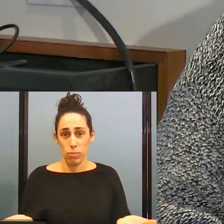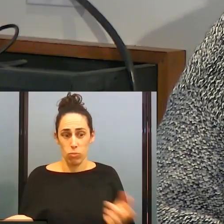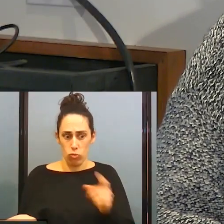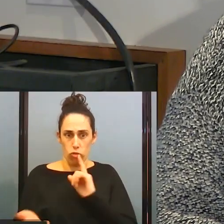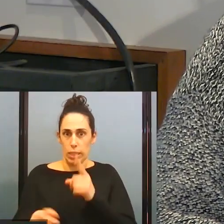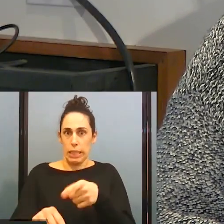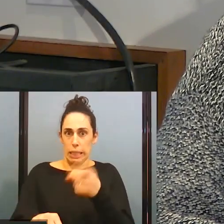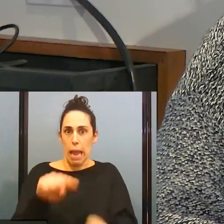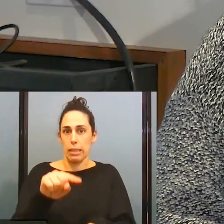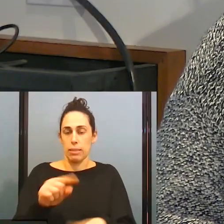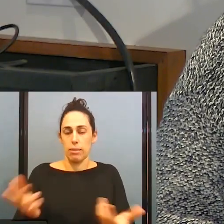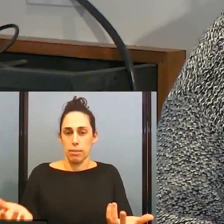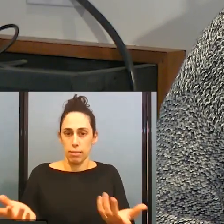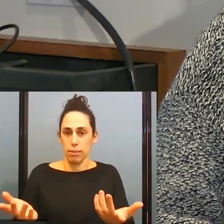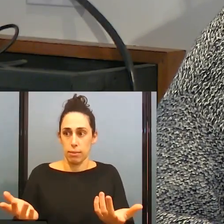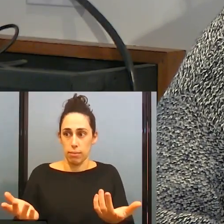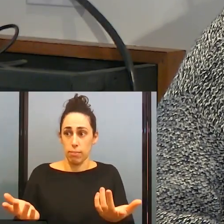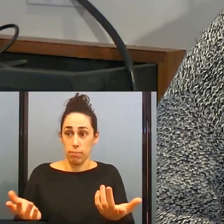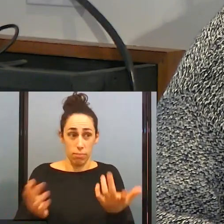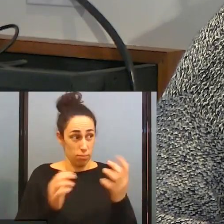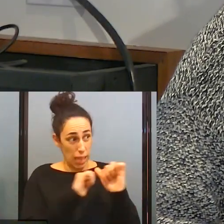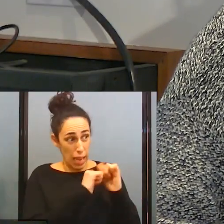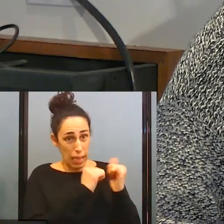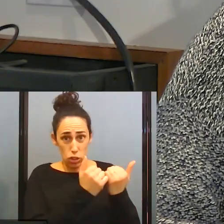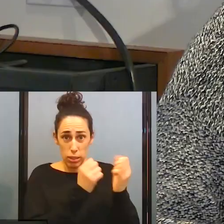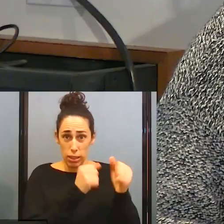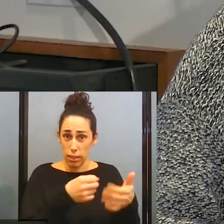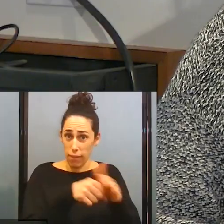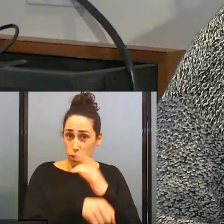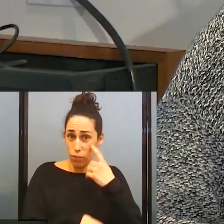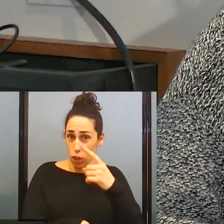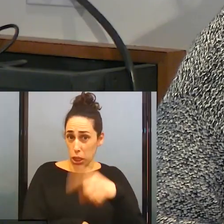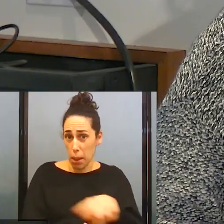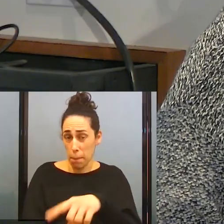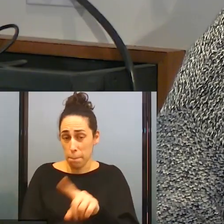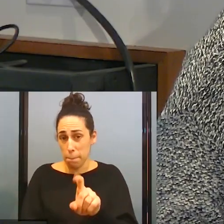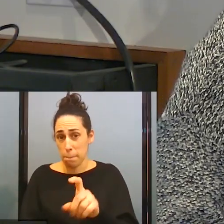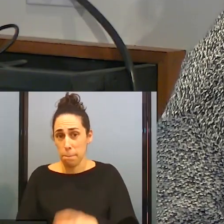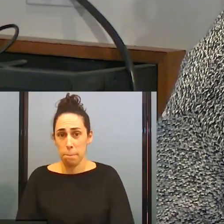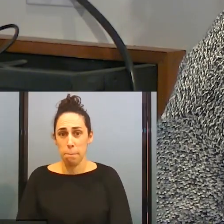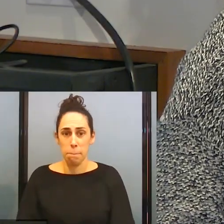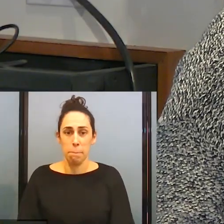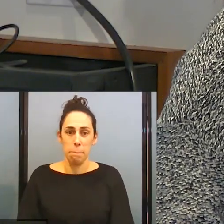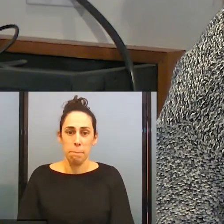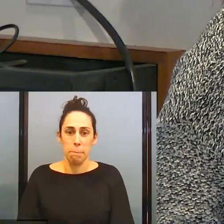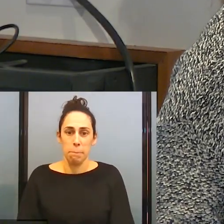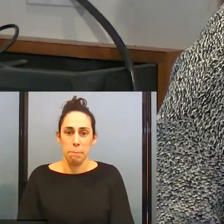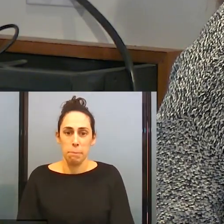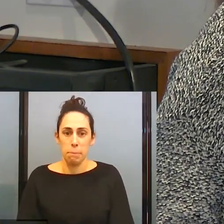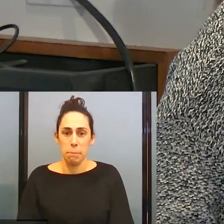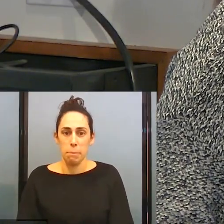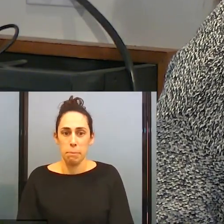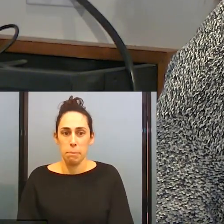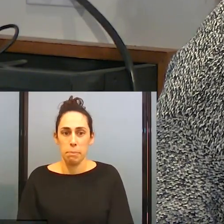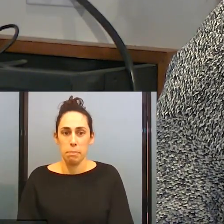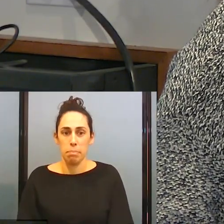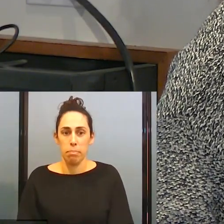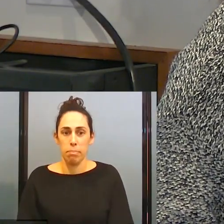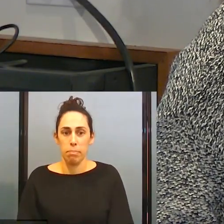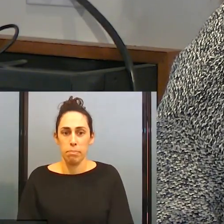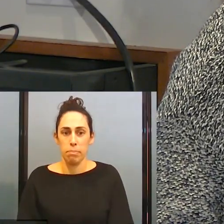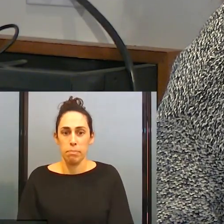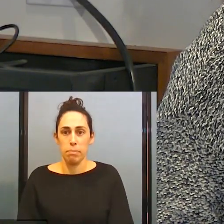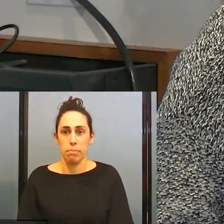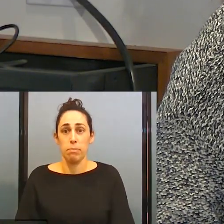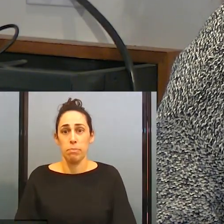dunk answer that, there's this, magic pot of money that anybody who can't pay can access. I think